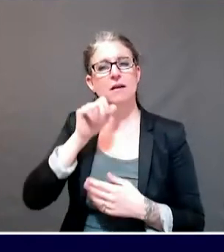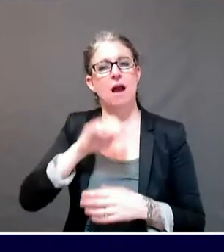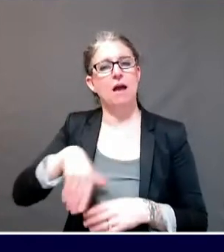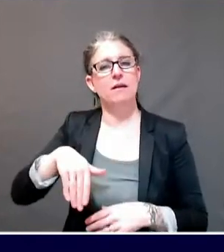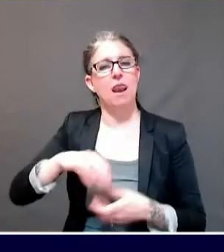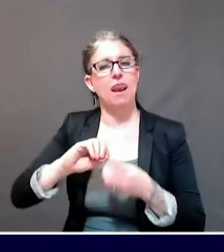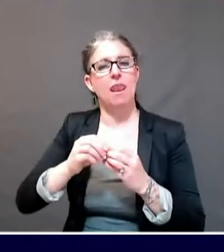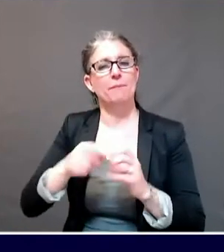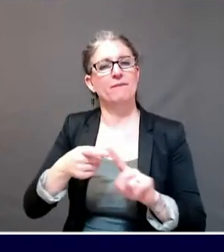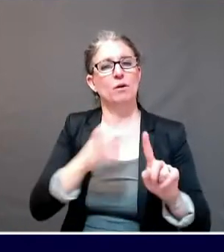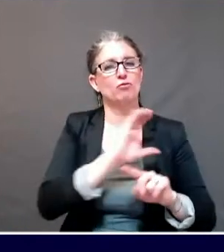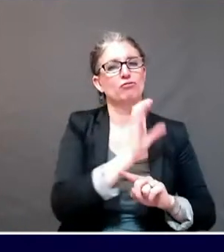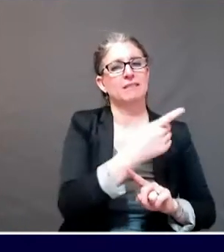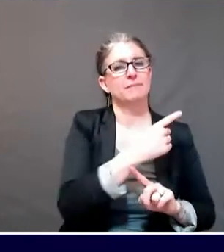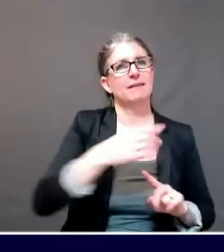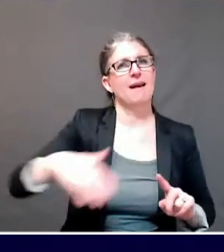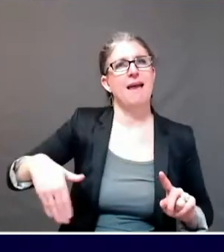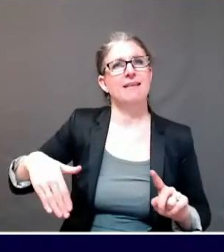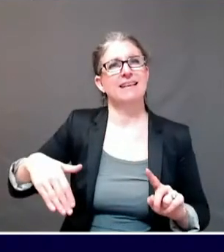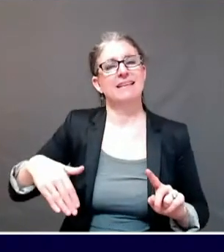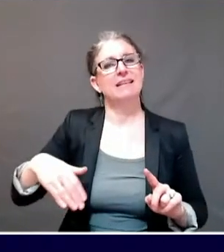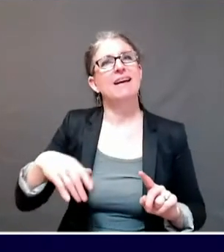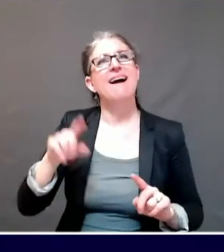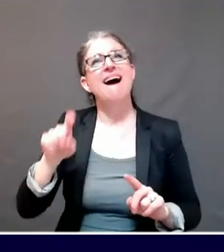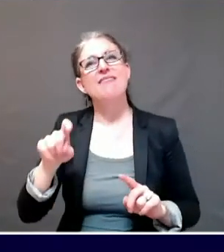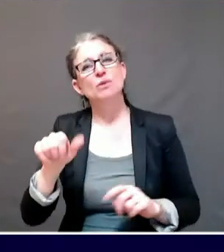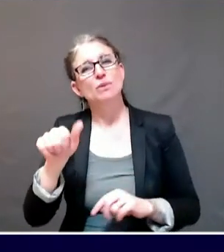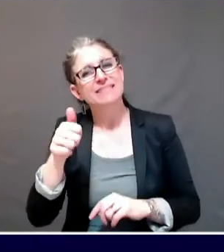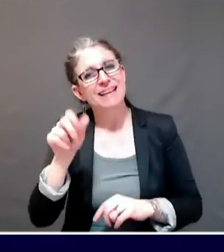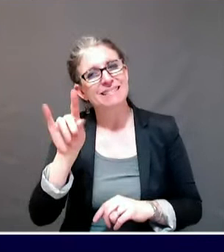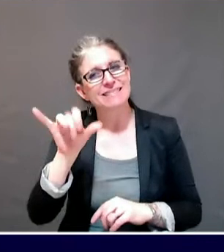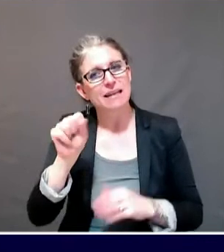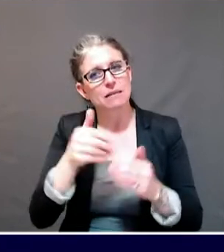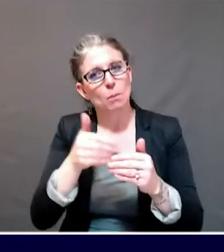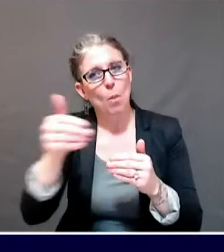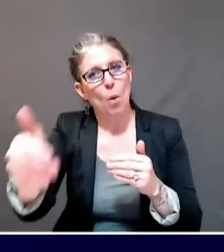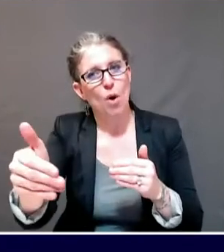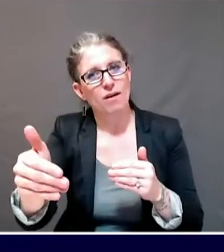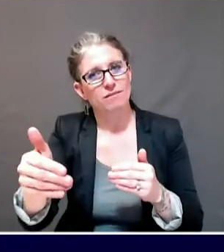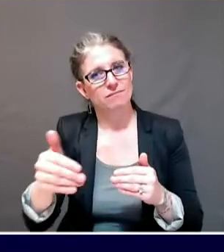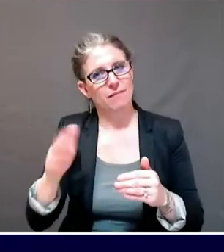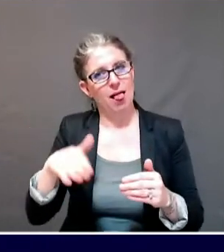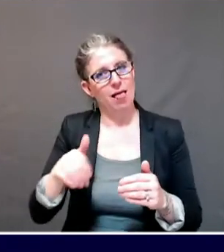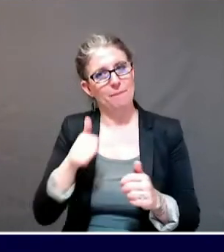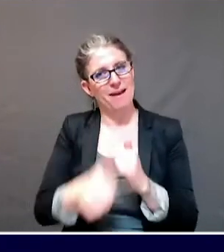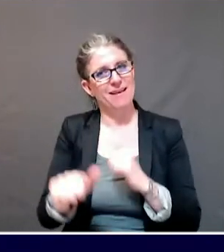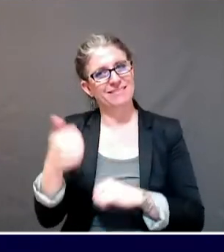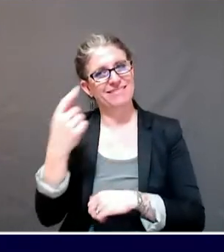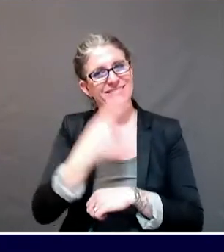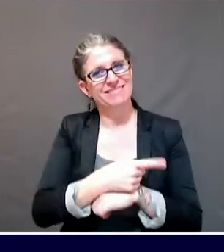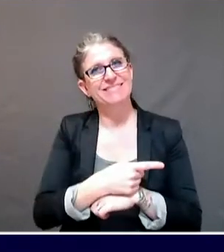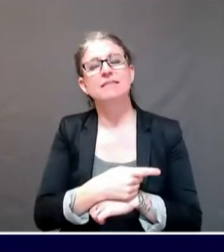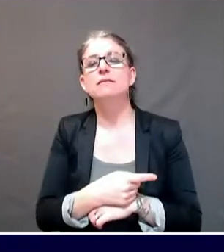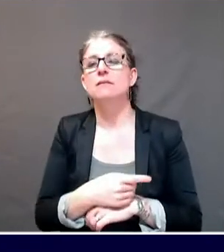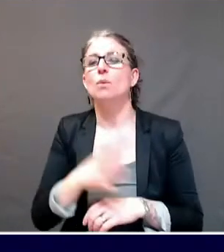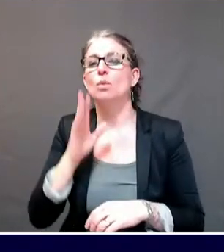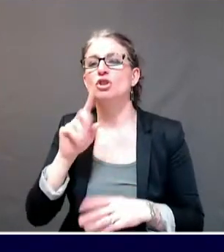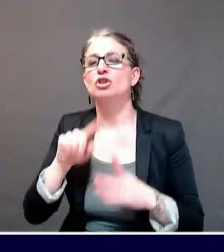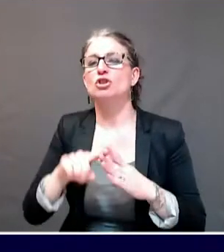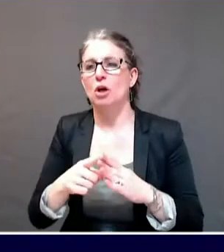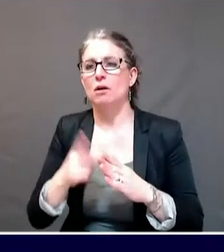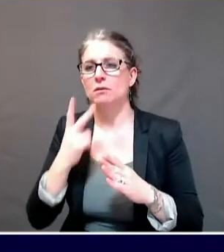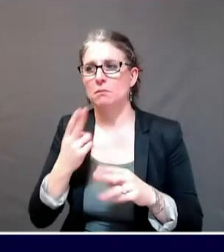the front end after a large series of events, be it one large gathering or in the case of Christmas,